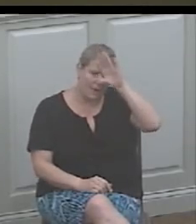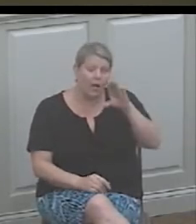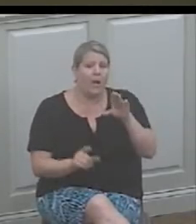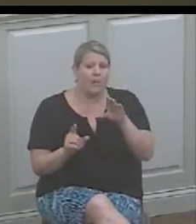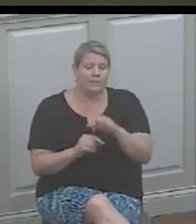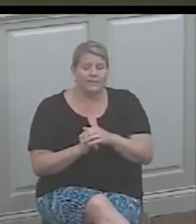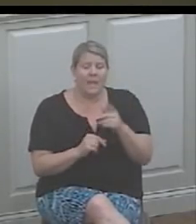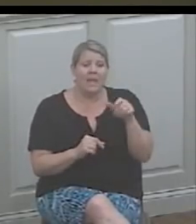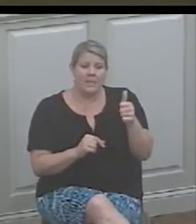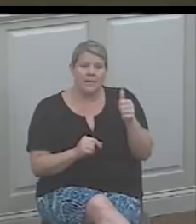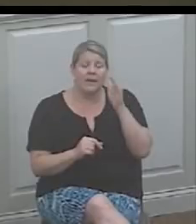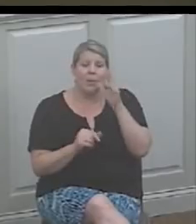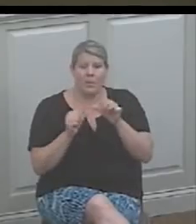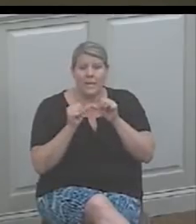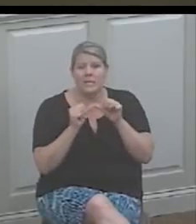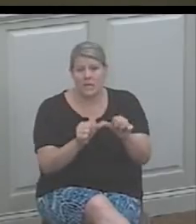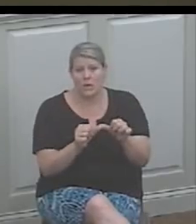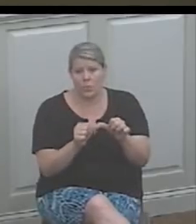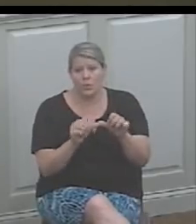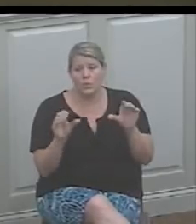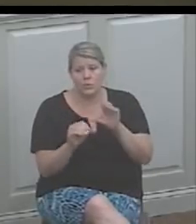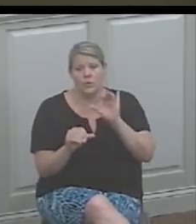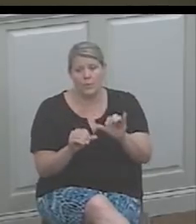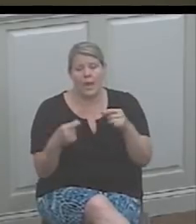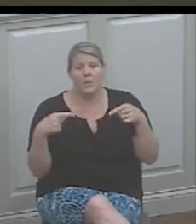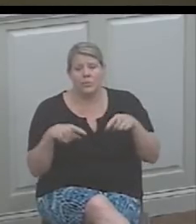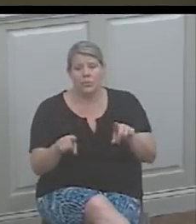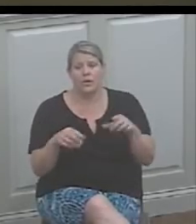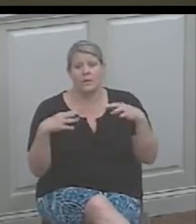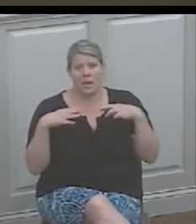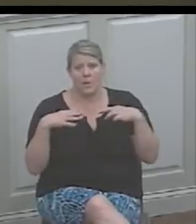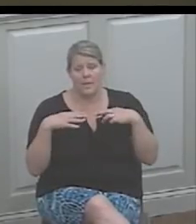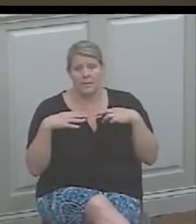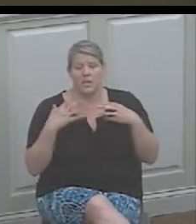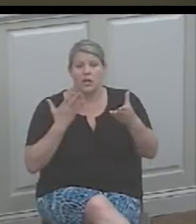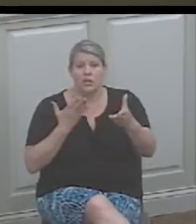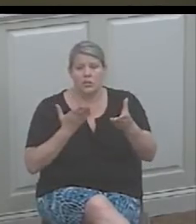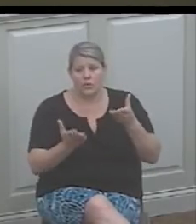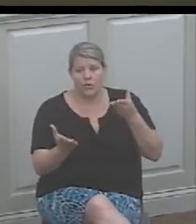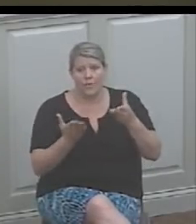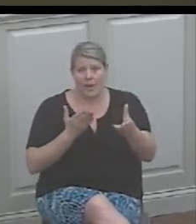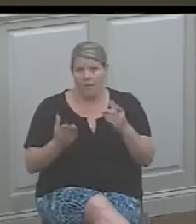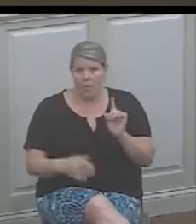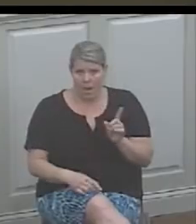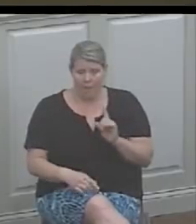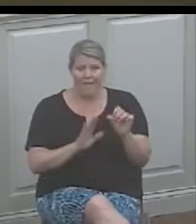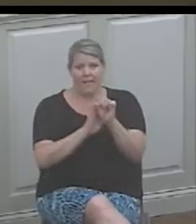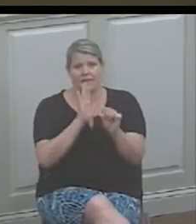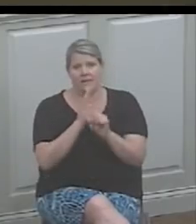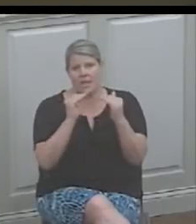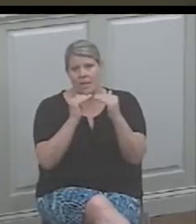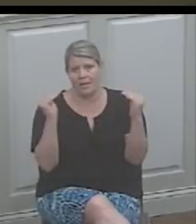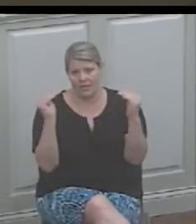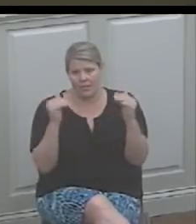to do that throughout his retirement, serving in the capacity at the state level.